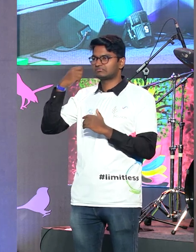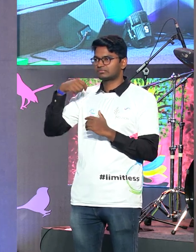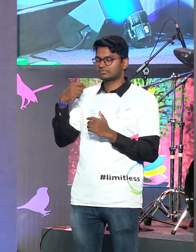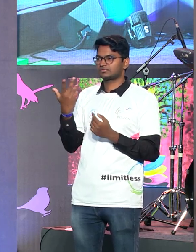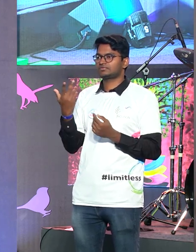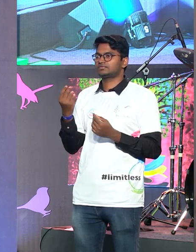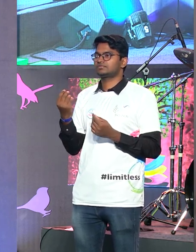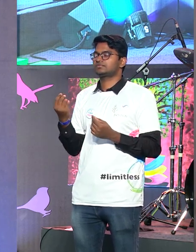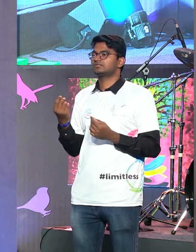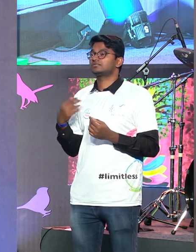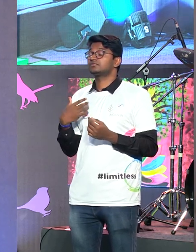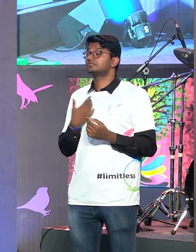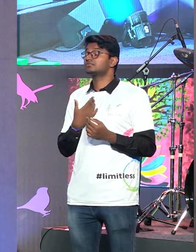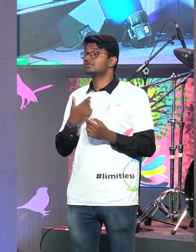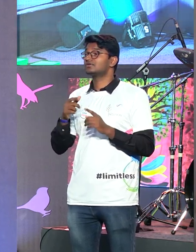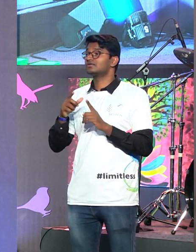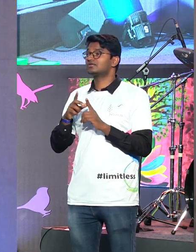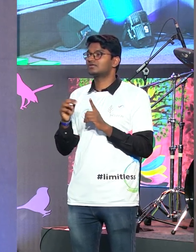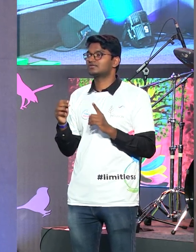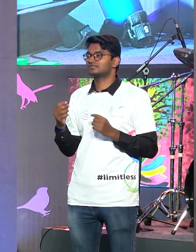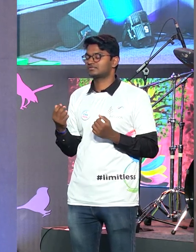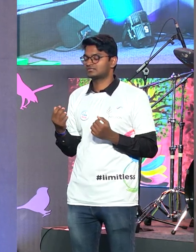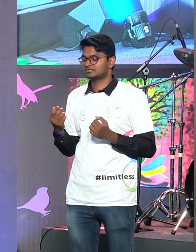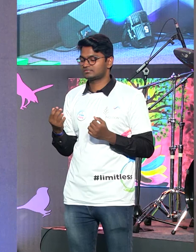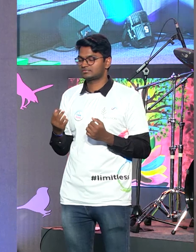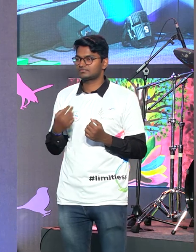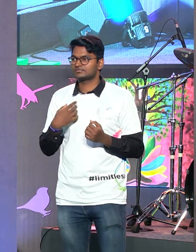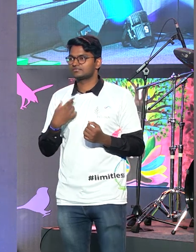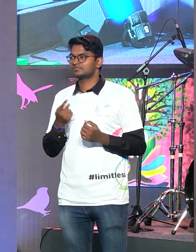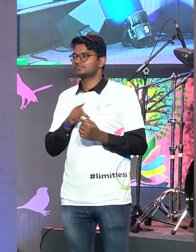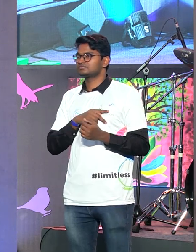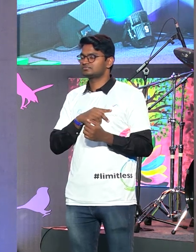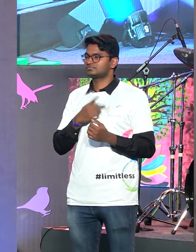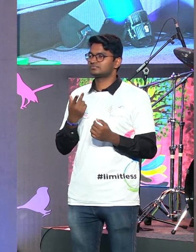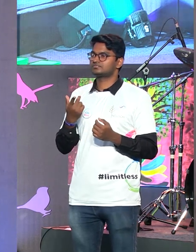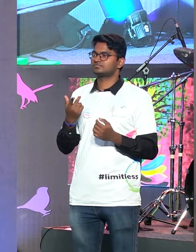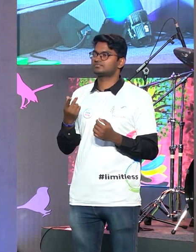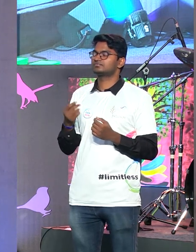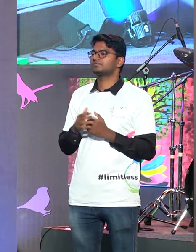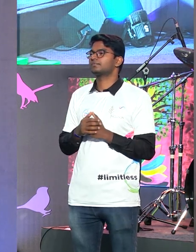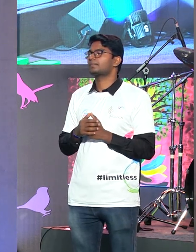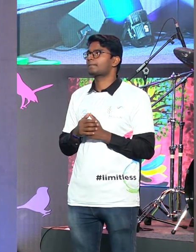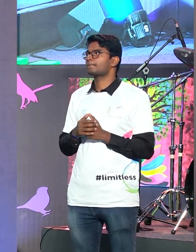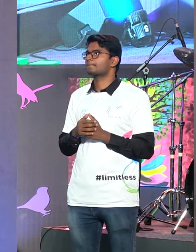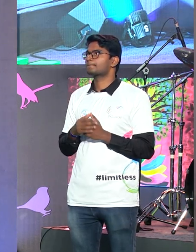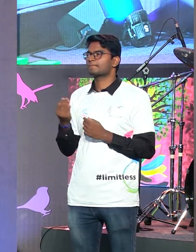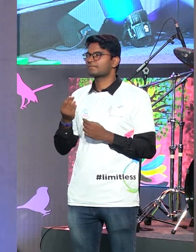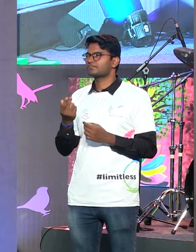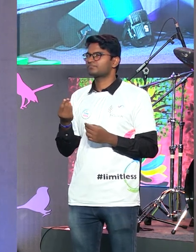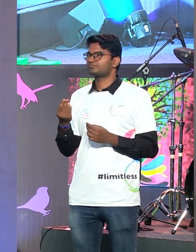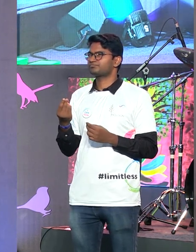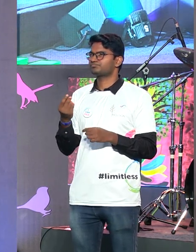Sikh riots. But we hadn't really seen it up close, personal. And also, I was in the field. I was about 10 years